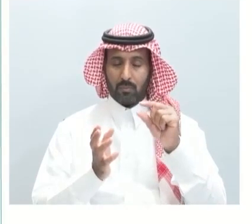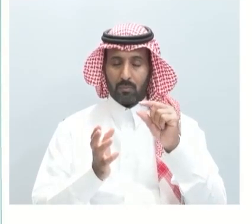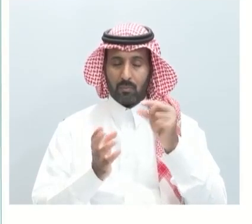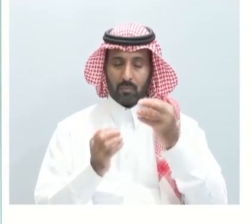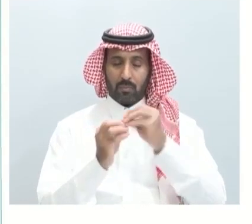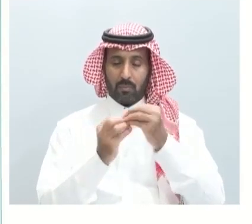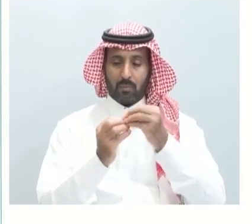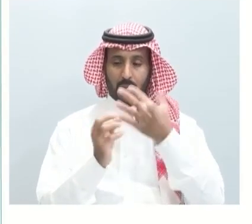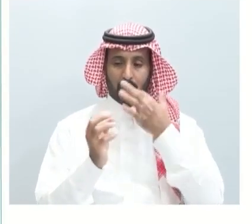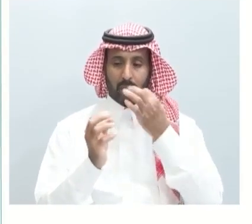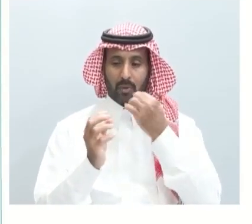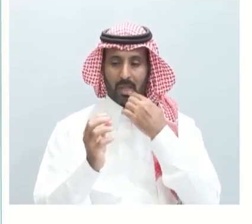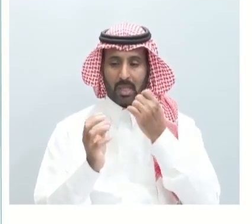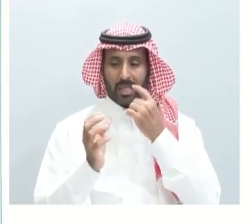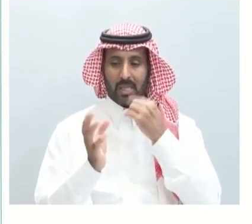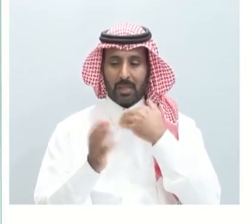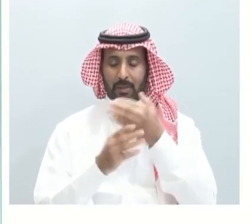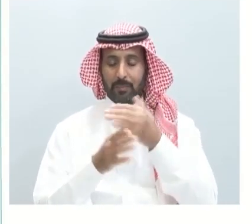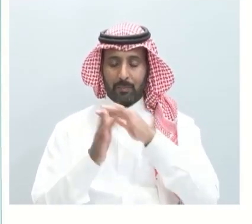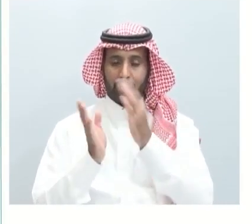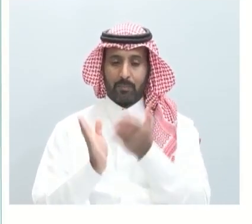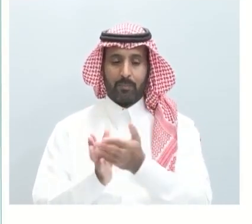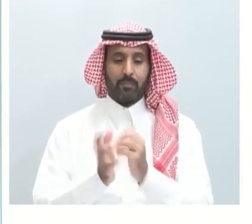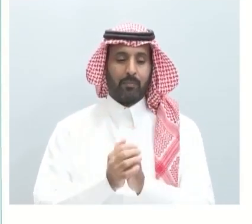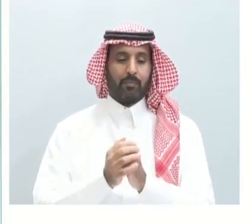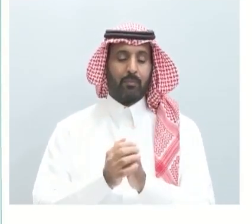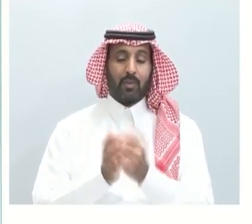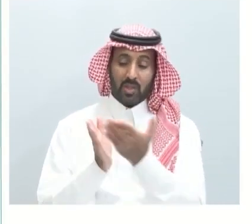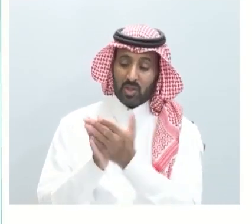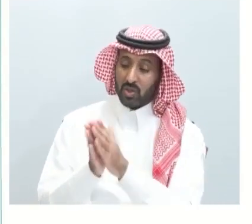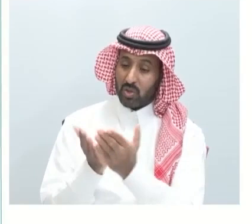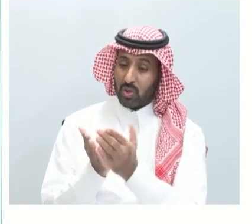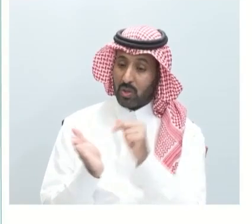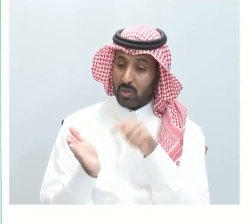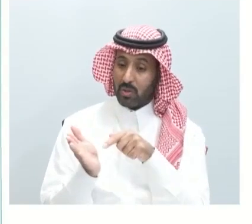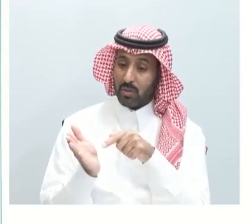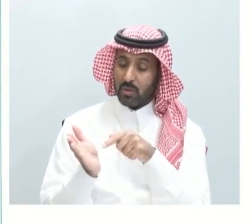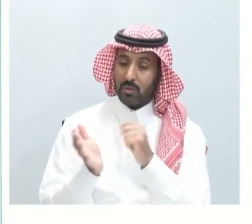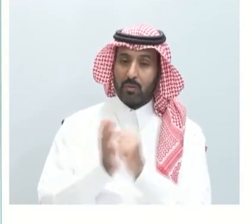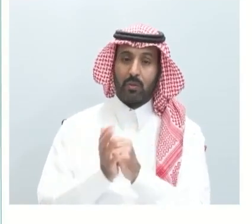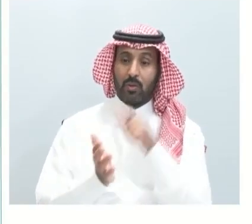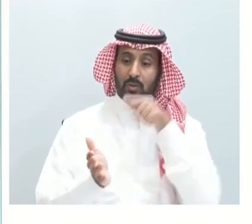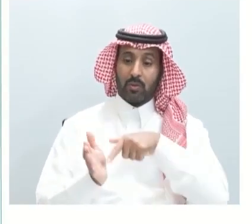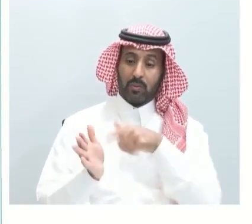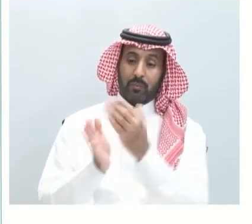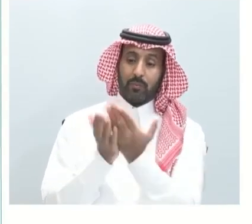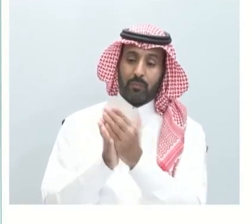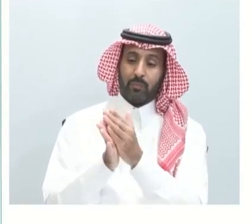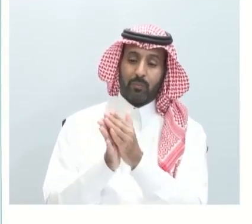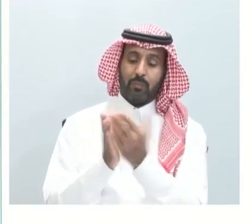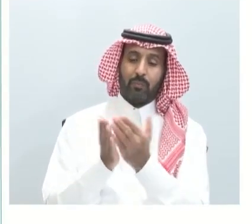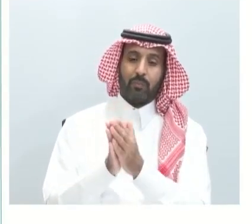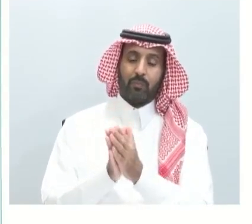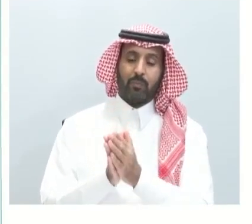White, this is color, and then room. This book. So try to describe this book using more than